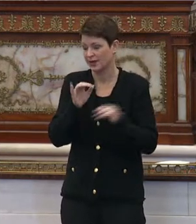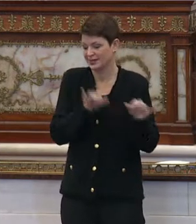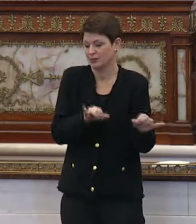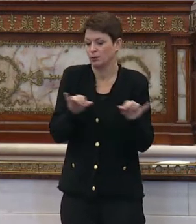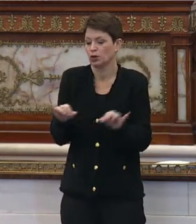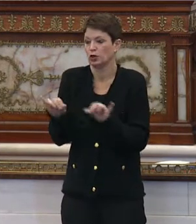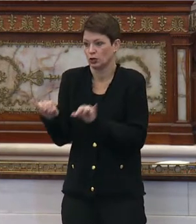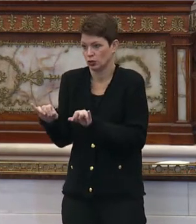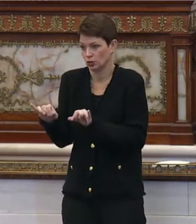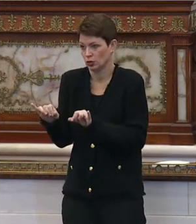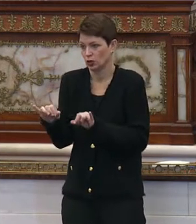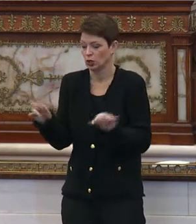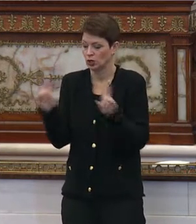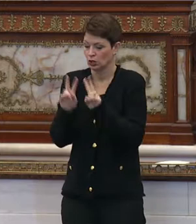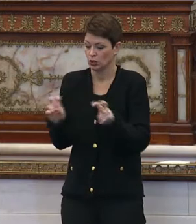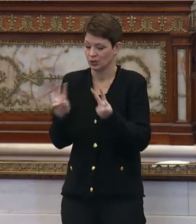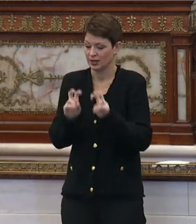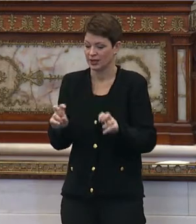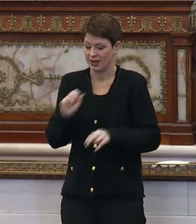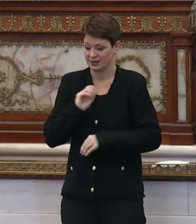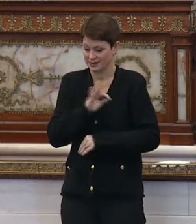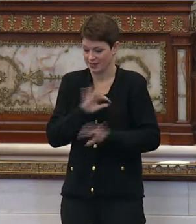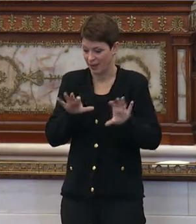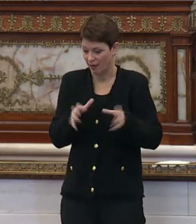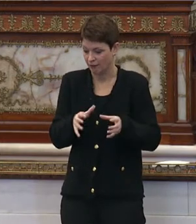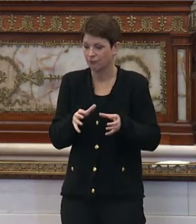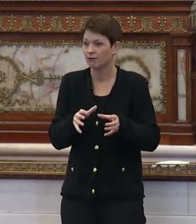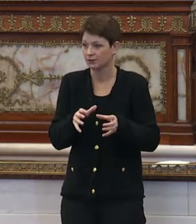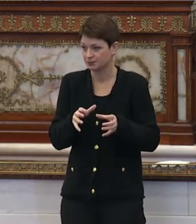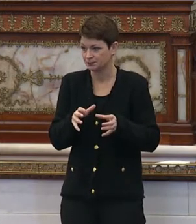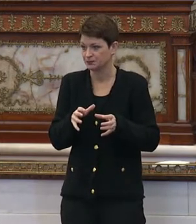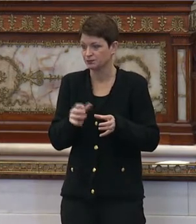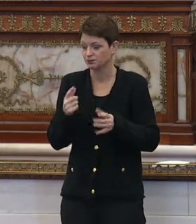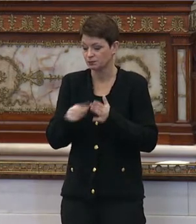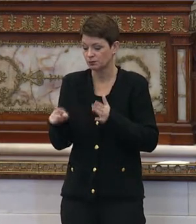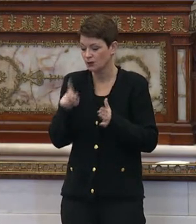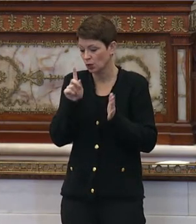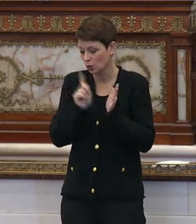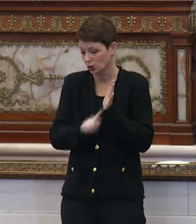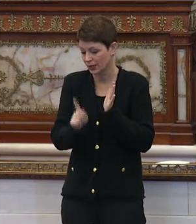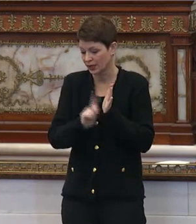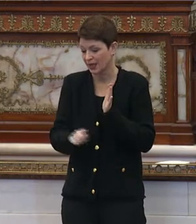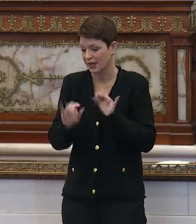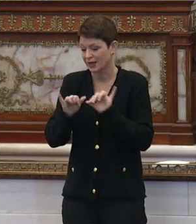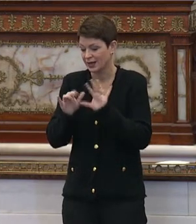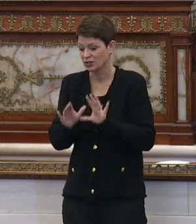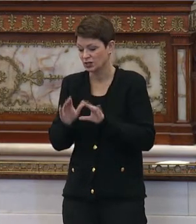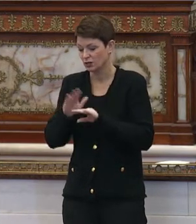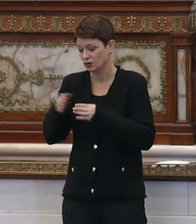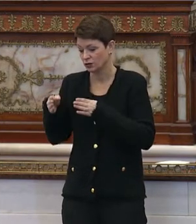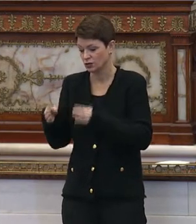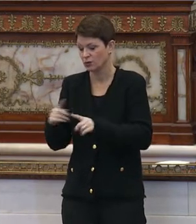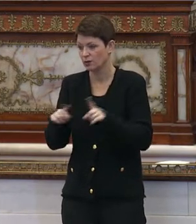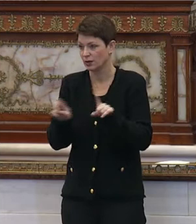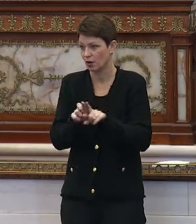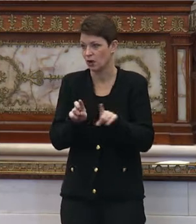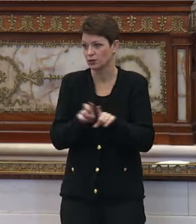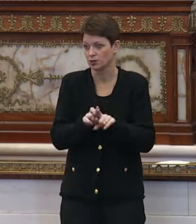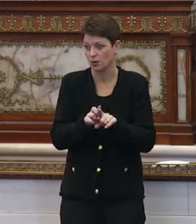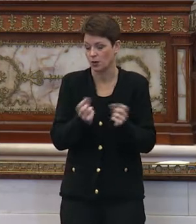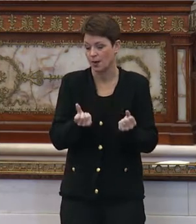similarly, looking at the staffing at, and so what they're looking at is not just engineers at streets, but was actually